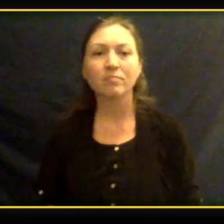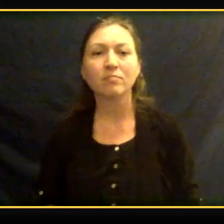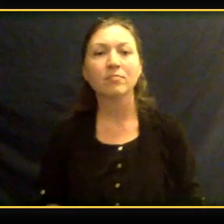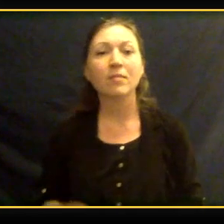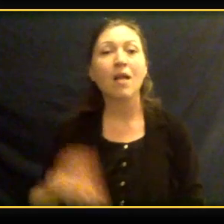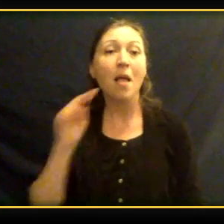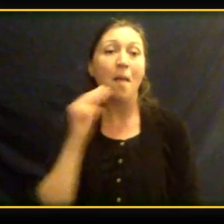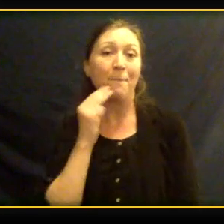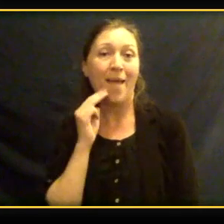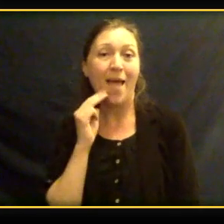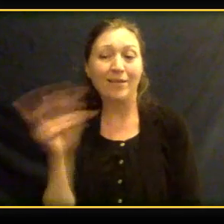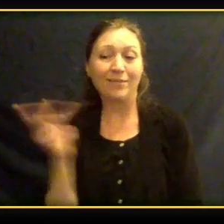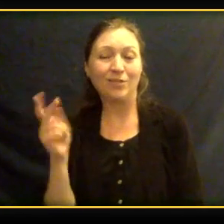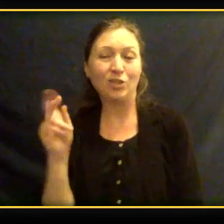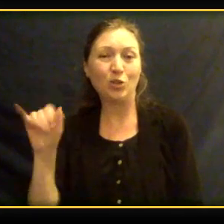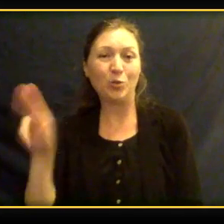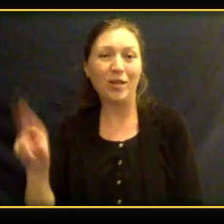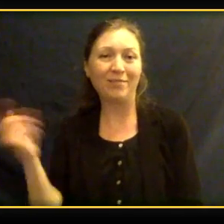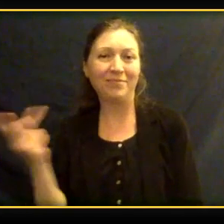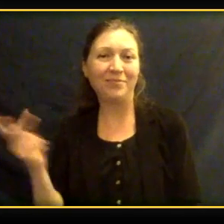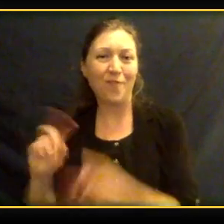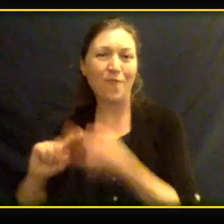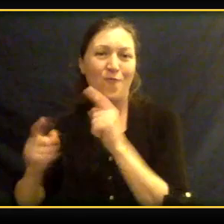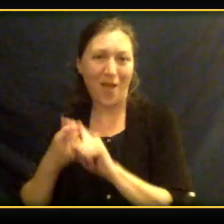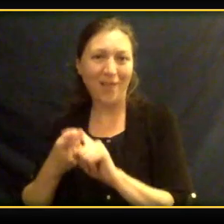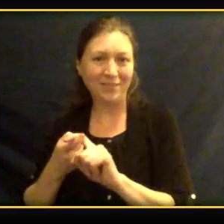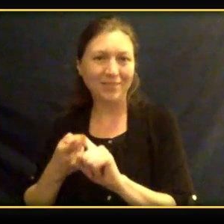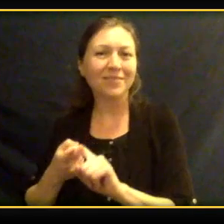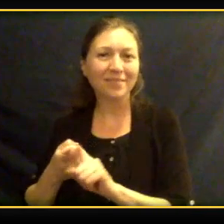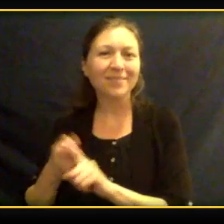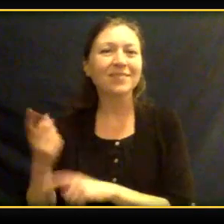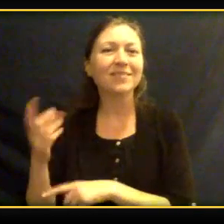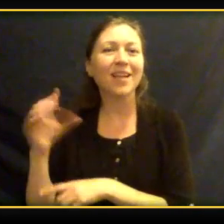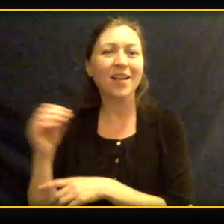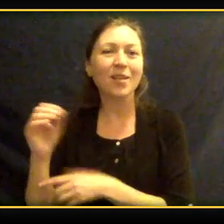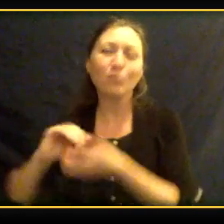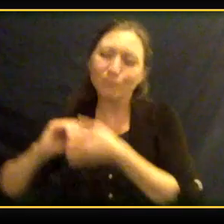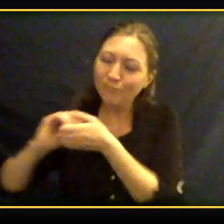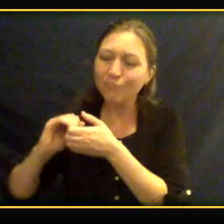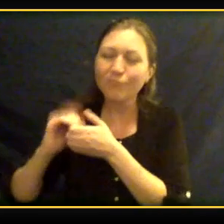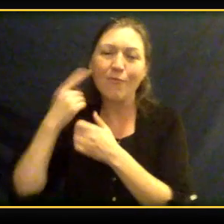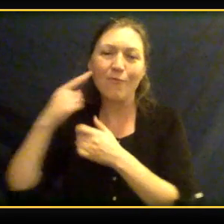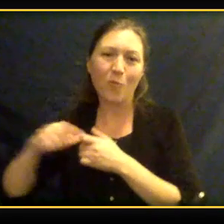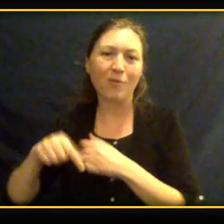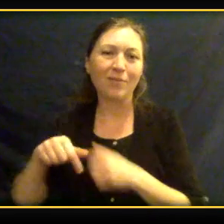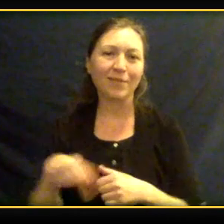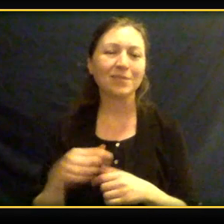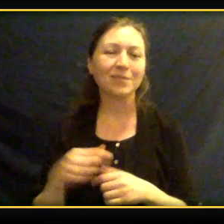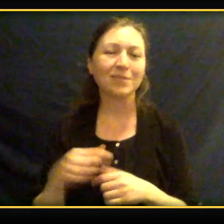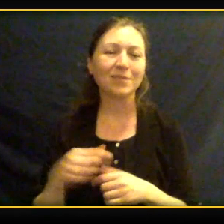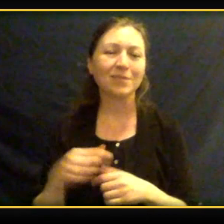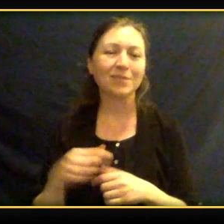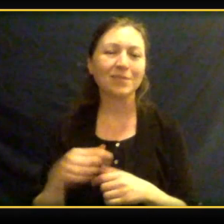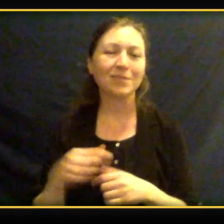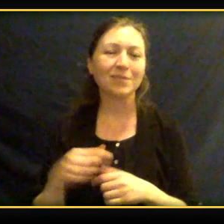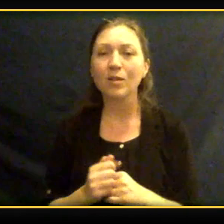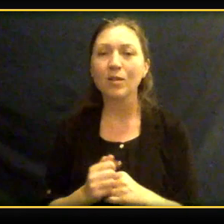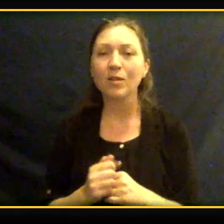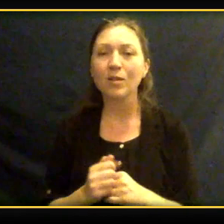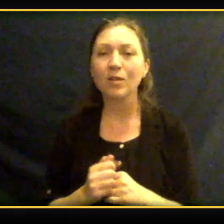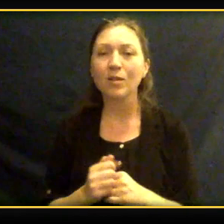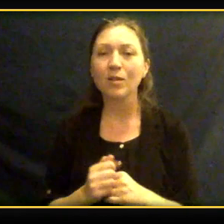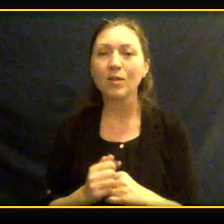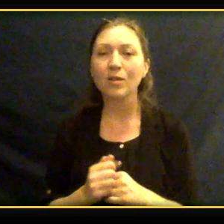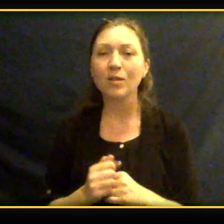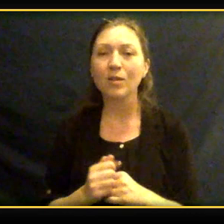disability rights movement. And so it's very appropriate that tonight, Judy Heumann receives the Max J. Starkloff Lifetime Achievement